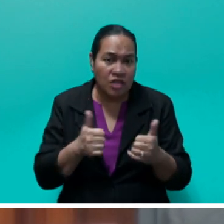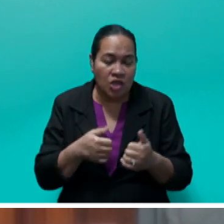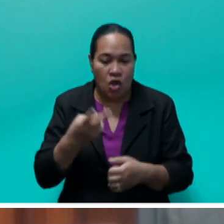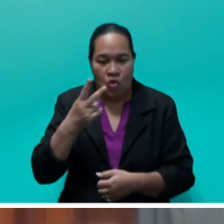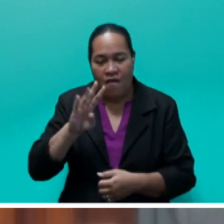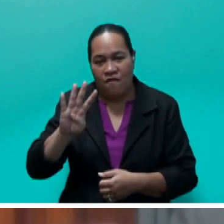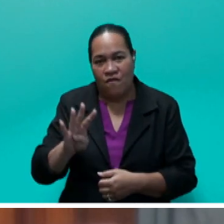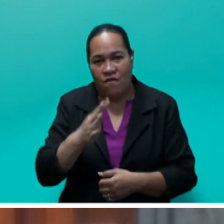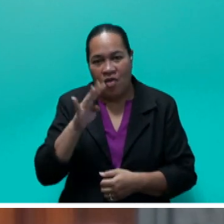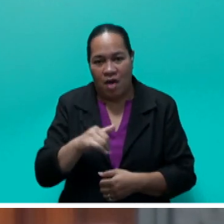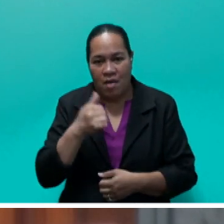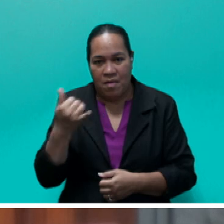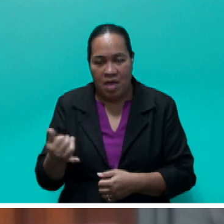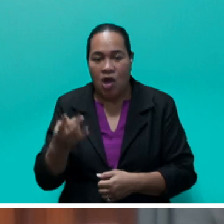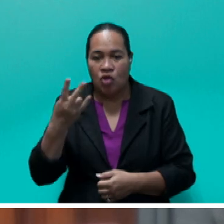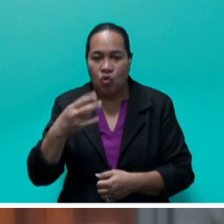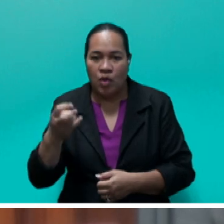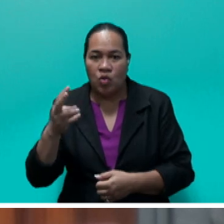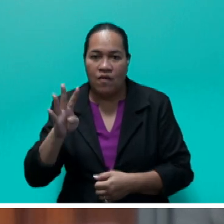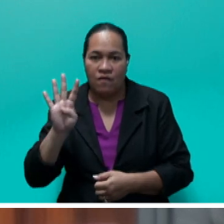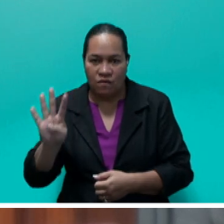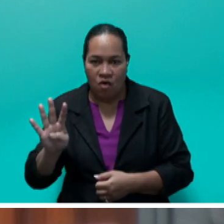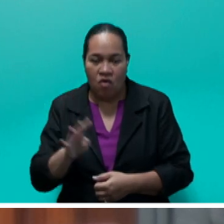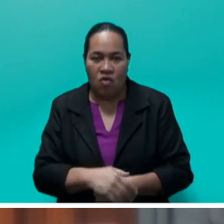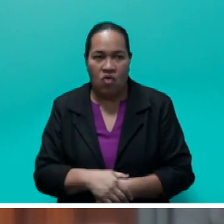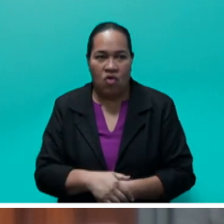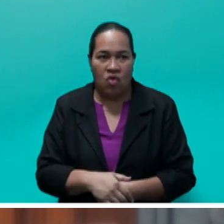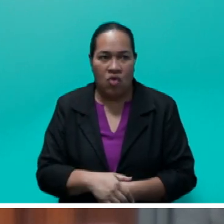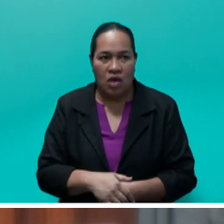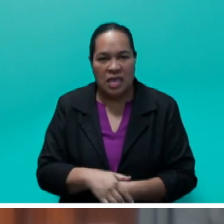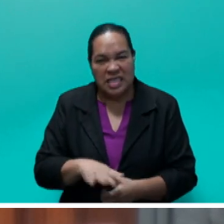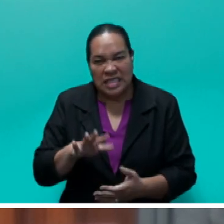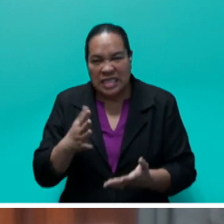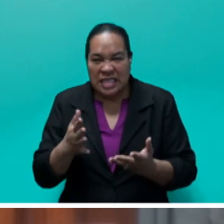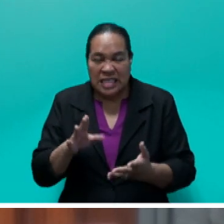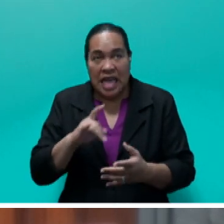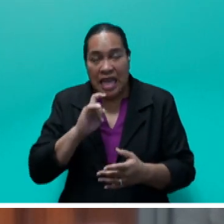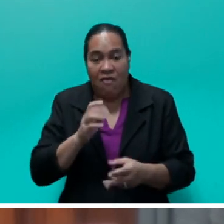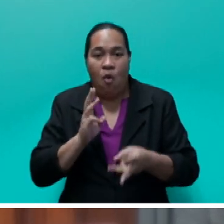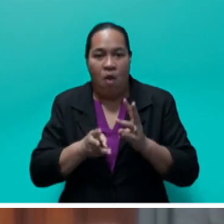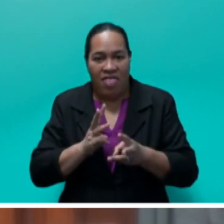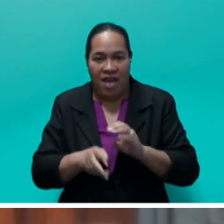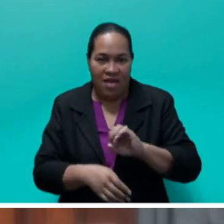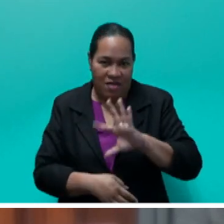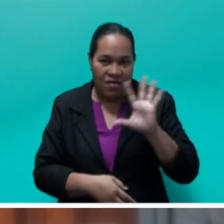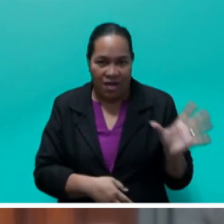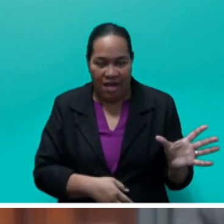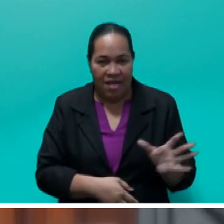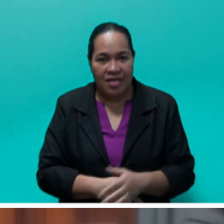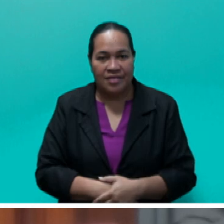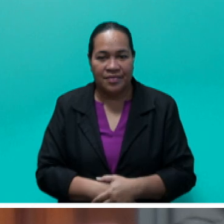May 2024, subject to favorable weather conditions. Mr. Speaker,